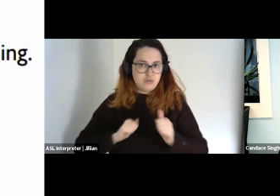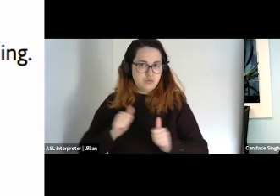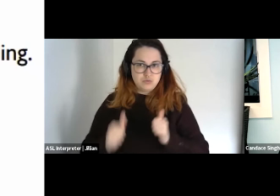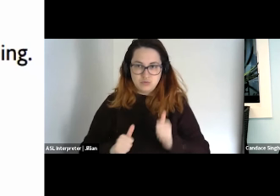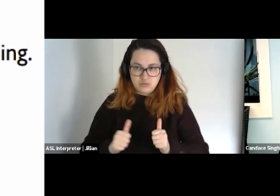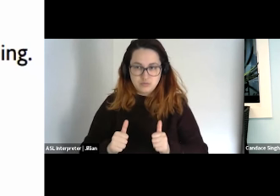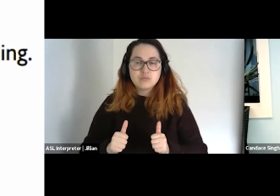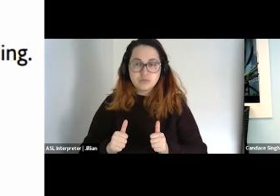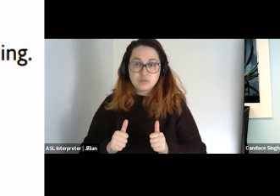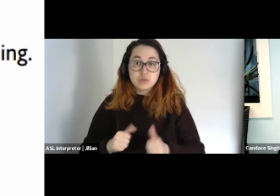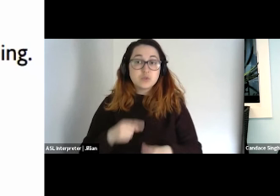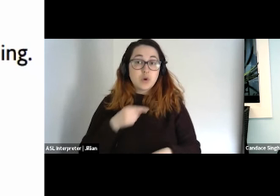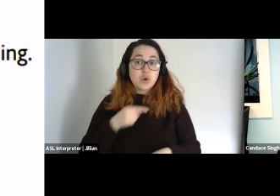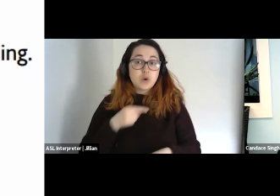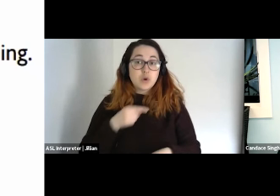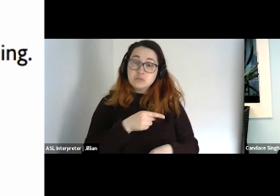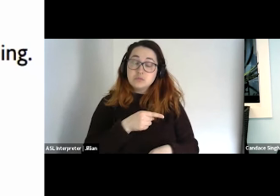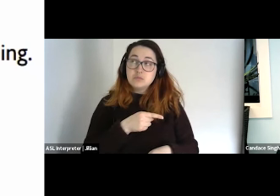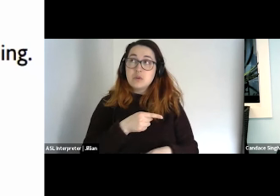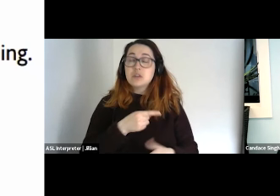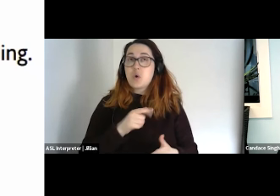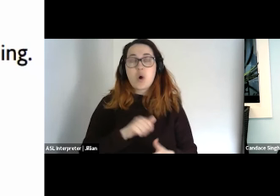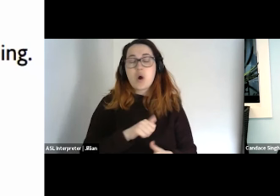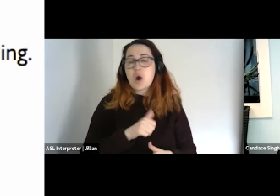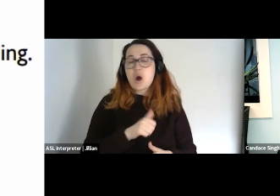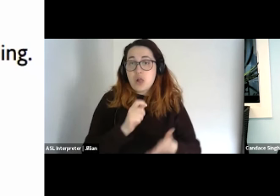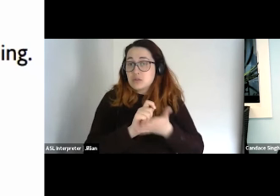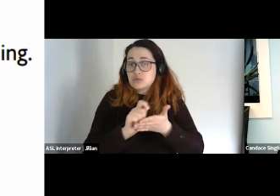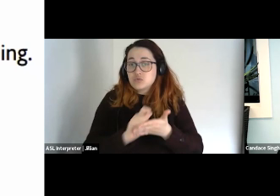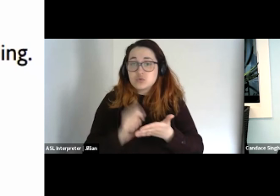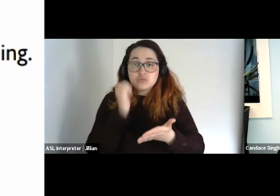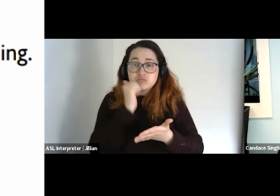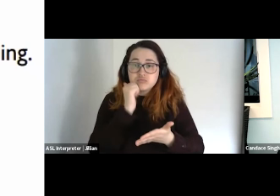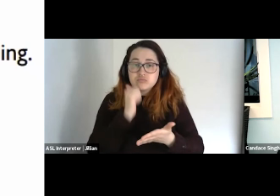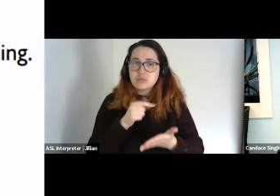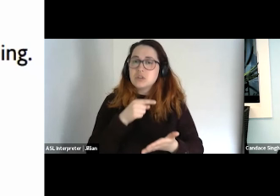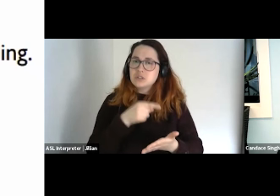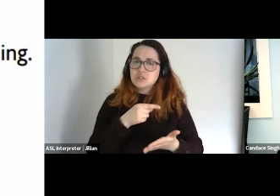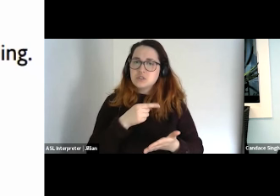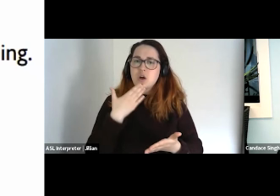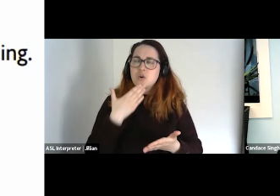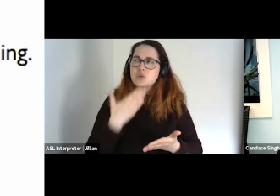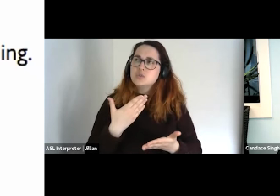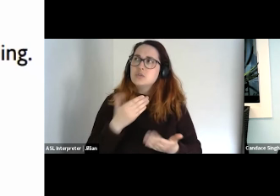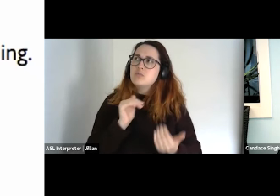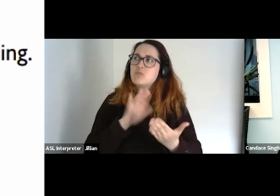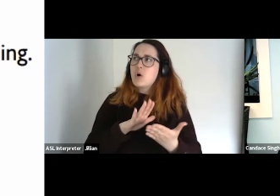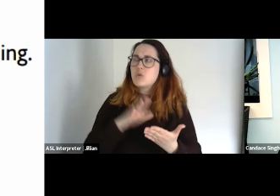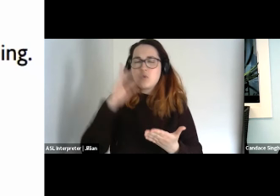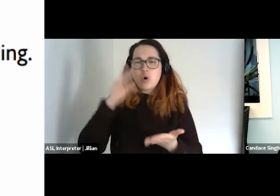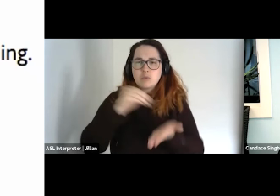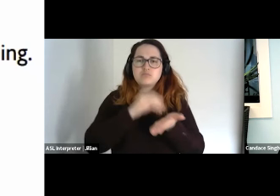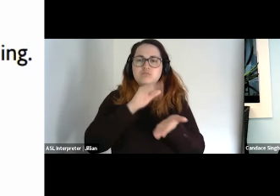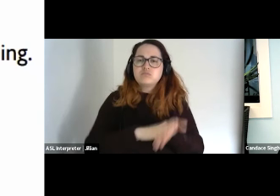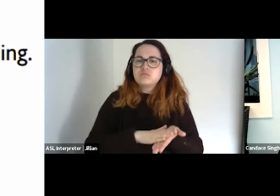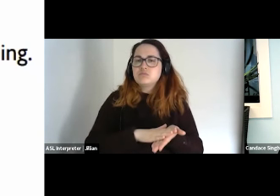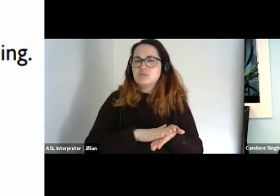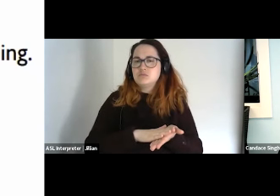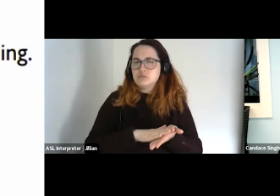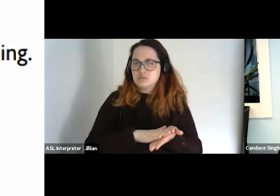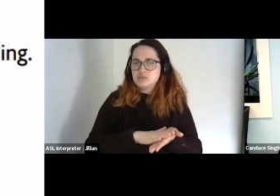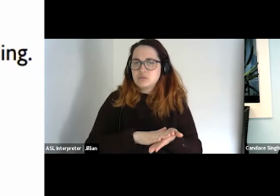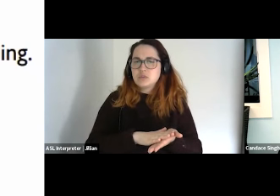diaries, along with any sort of a journal, is a really great way to start to document things and extract when you have